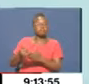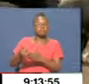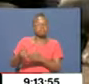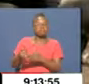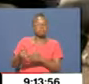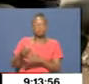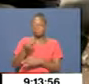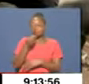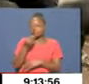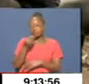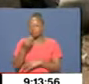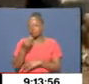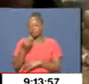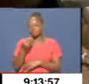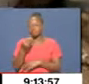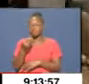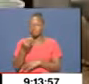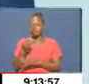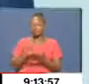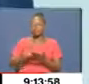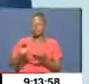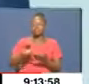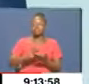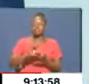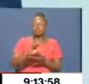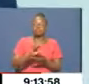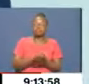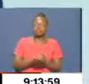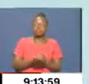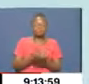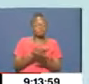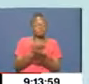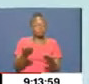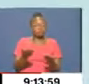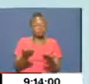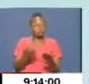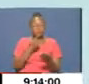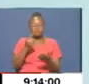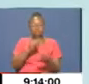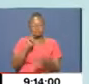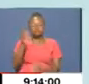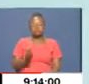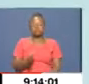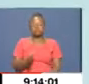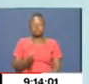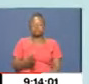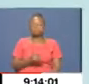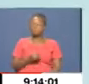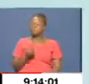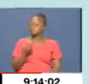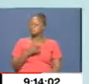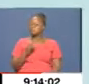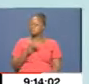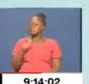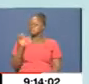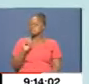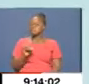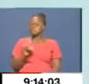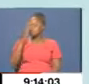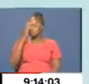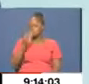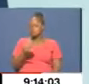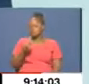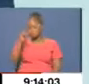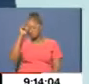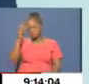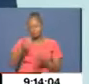food to be distributed. And therefore with this distribution, we want to assure Kenyans that they should not panic, because as government, we're fully in